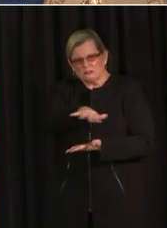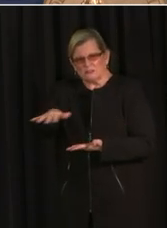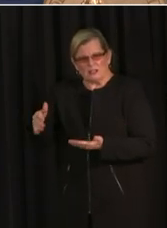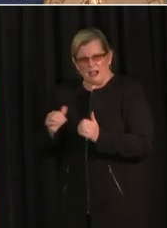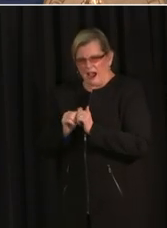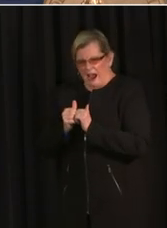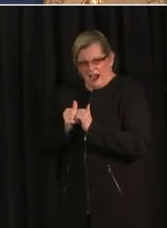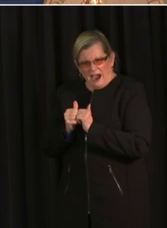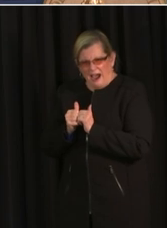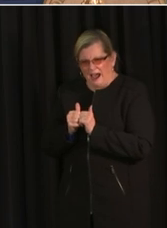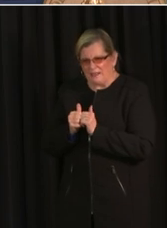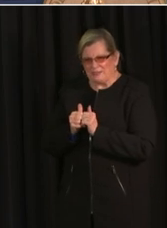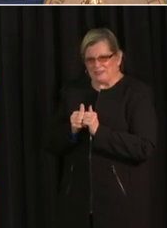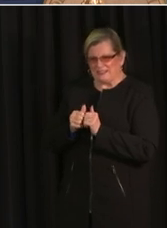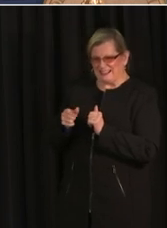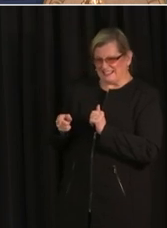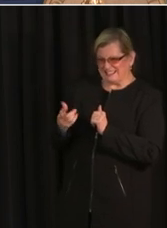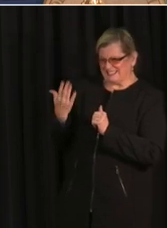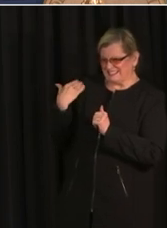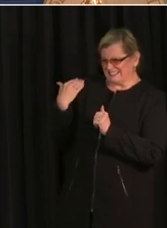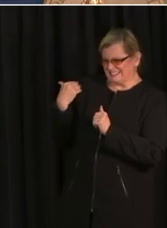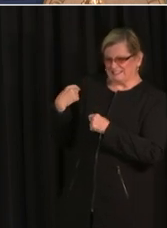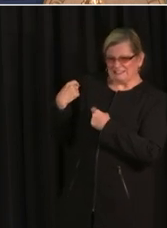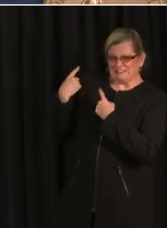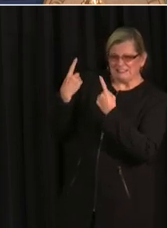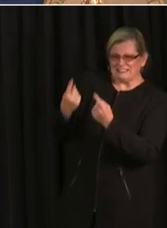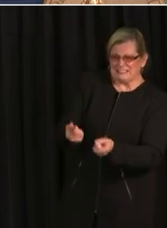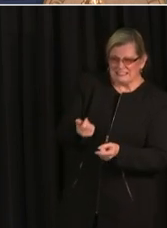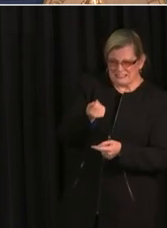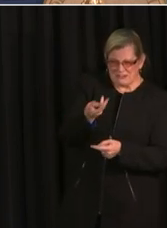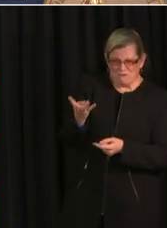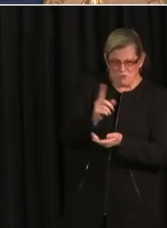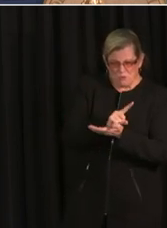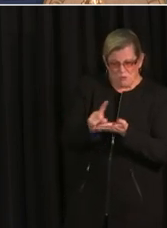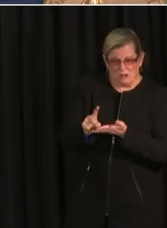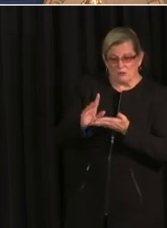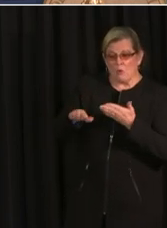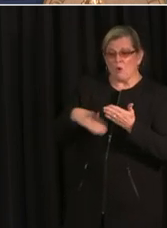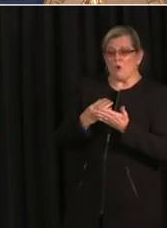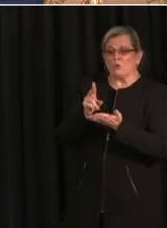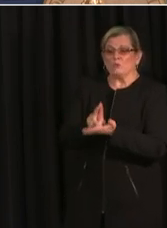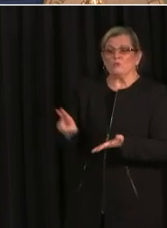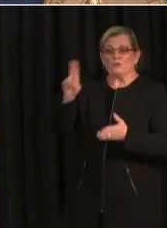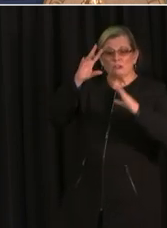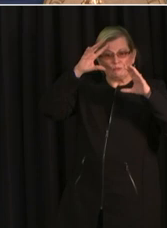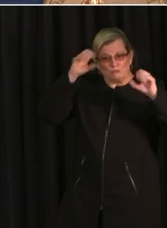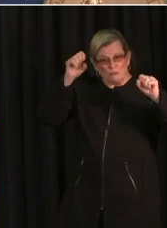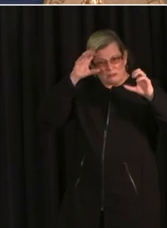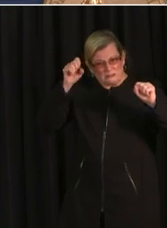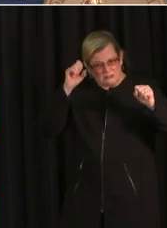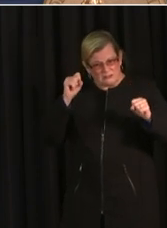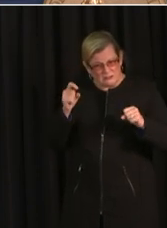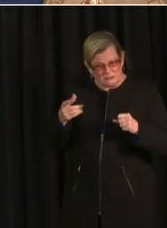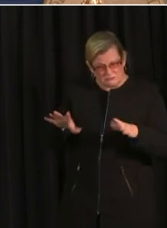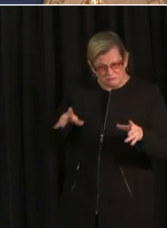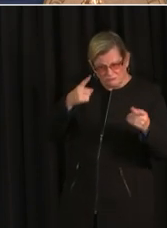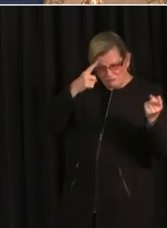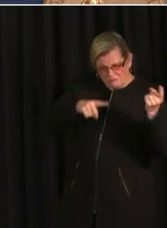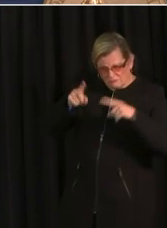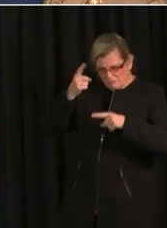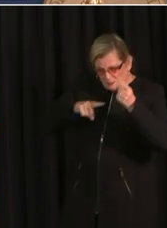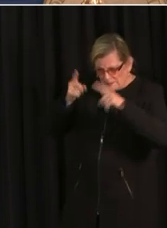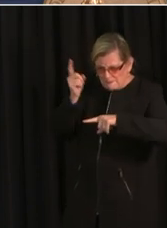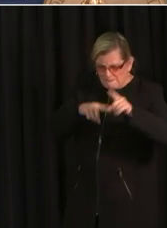have met over the past several weeks with all of our university presidents, and we are working together to finalize